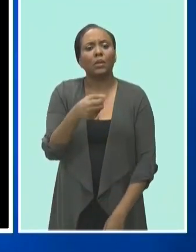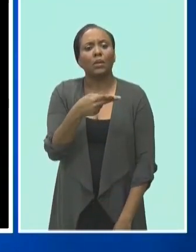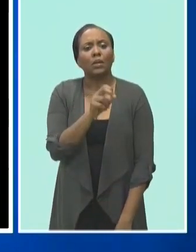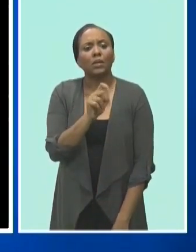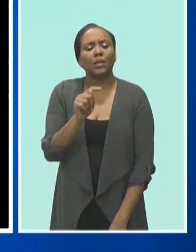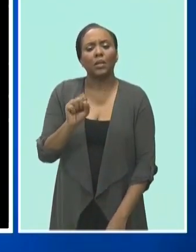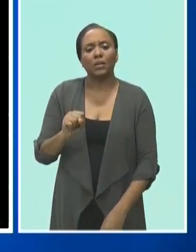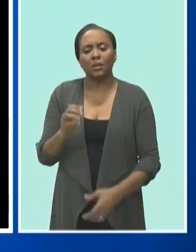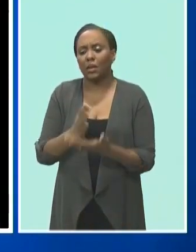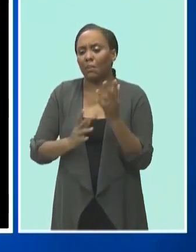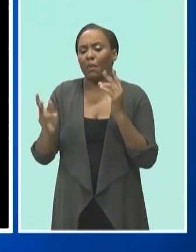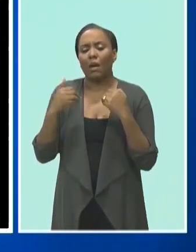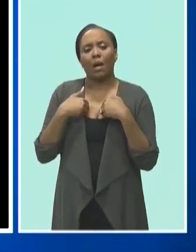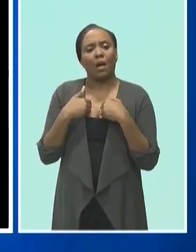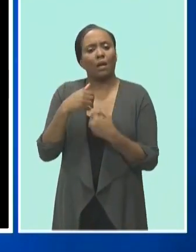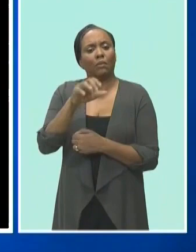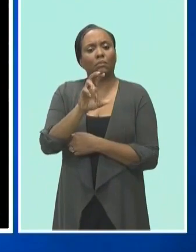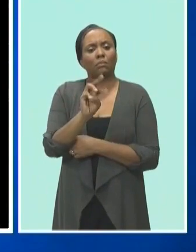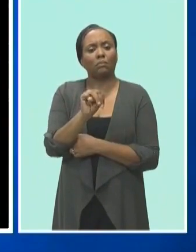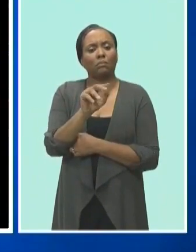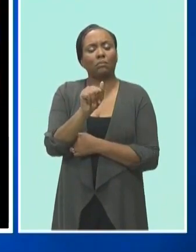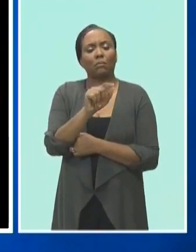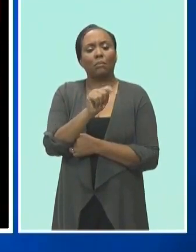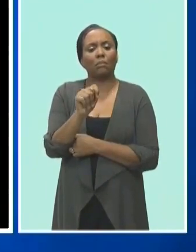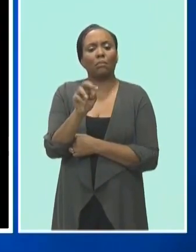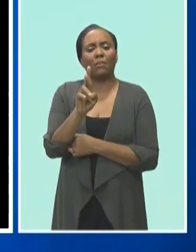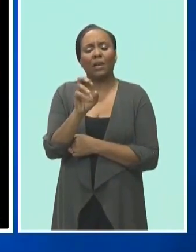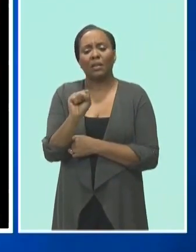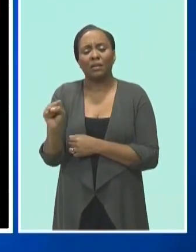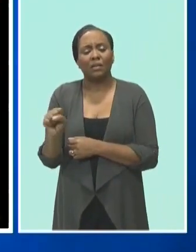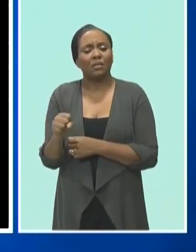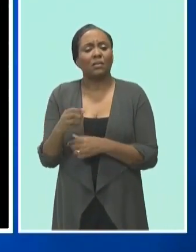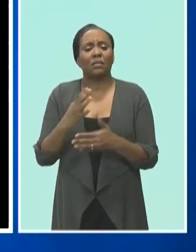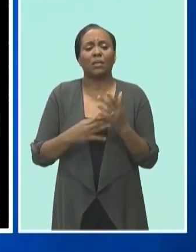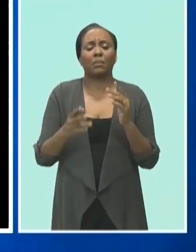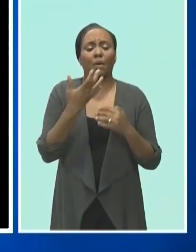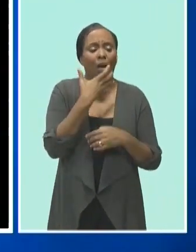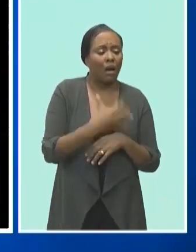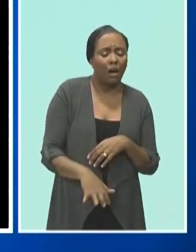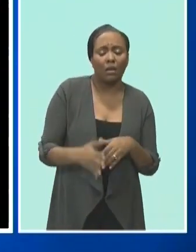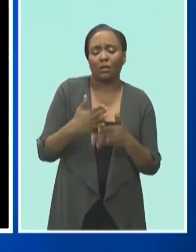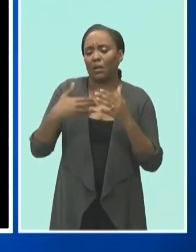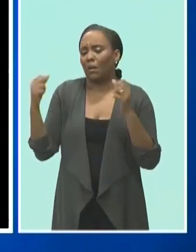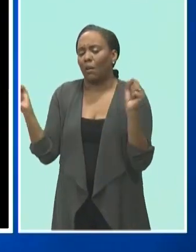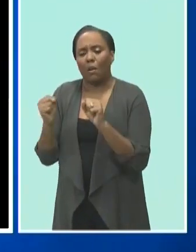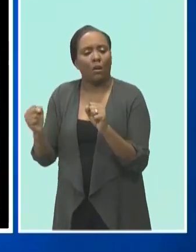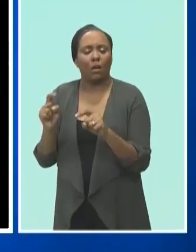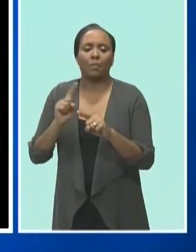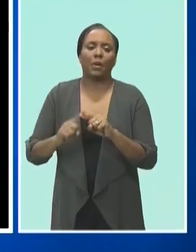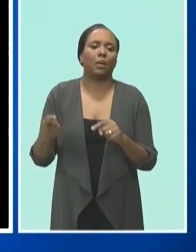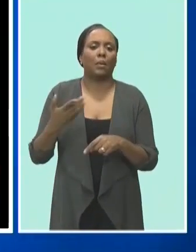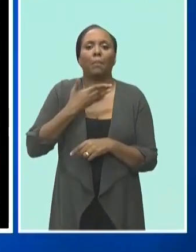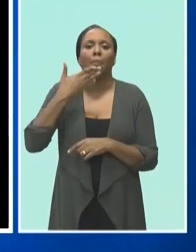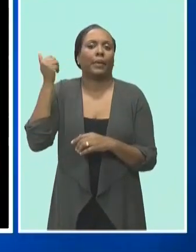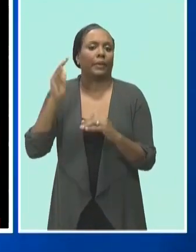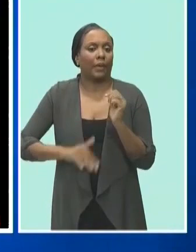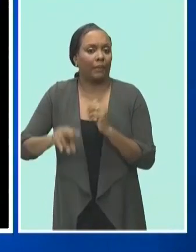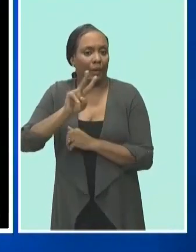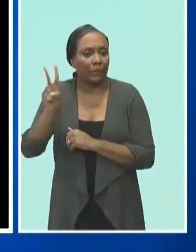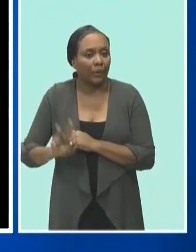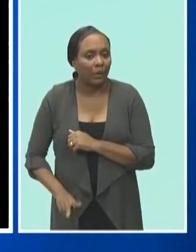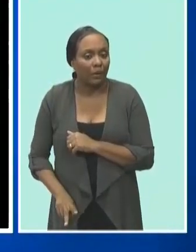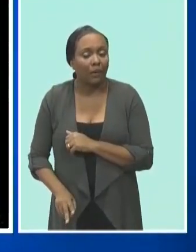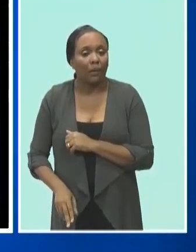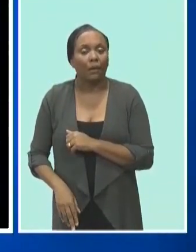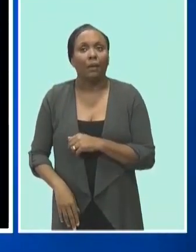up mattresses. The cold night and hard floor, many say, are nothing compared to what they would have had to endure in their home country.